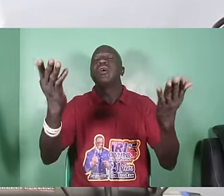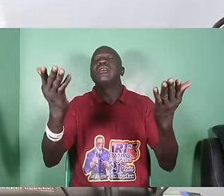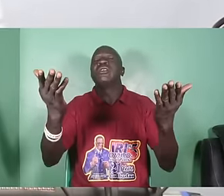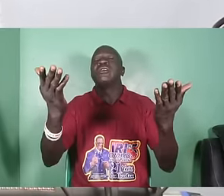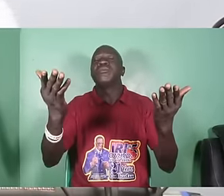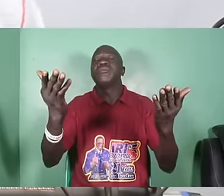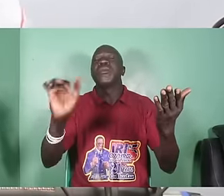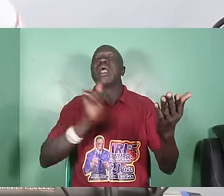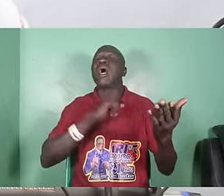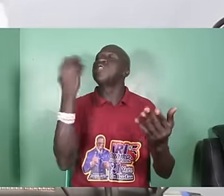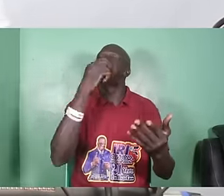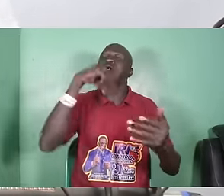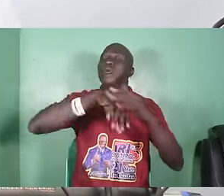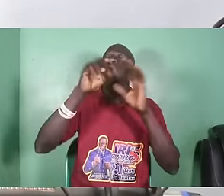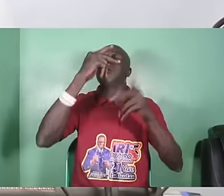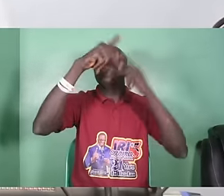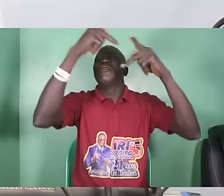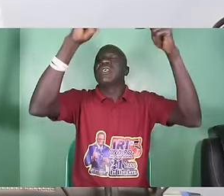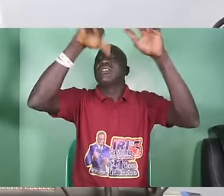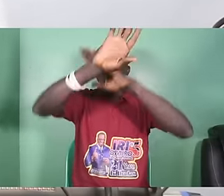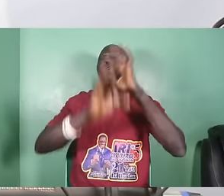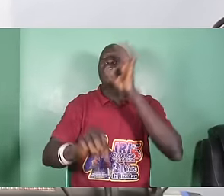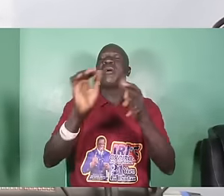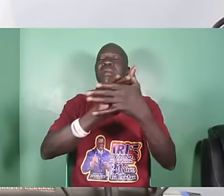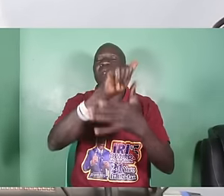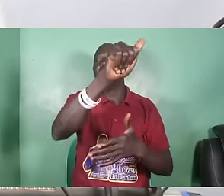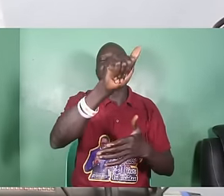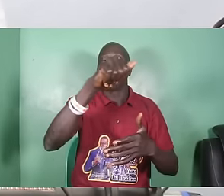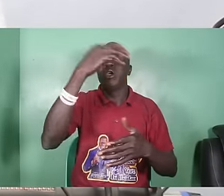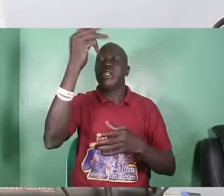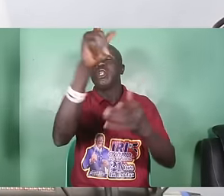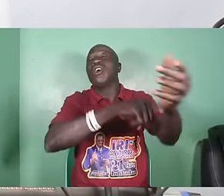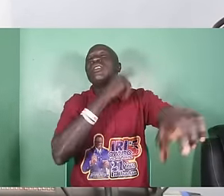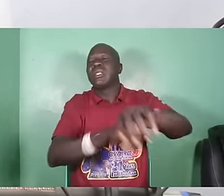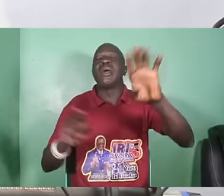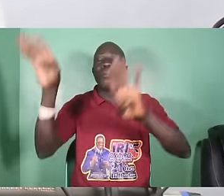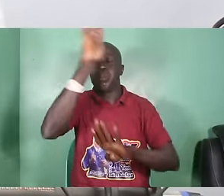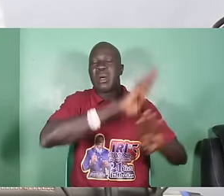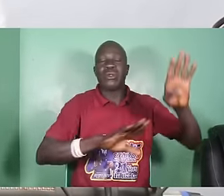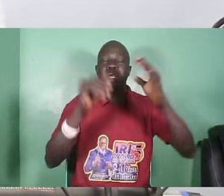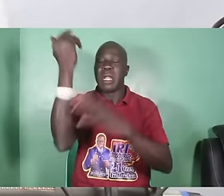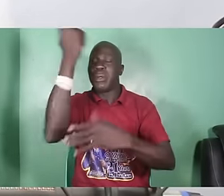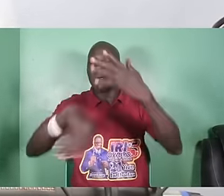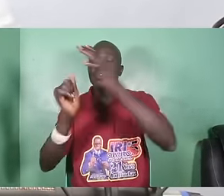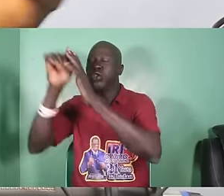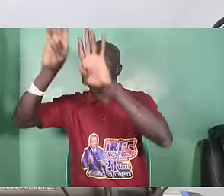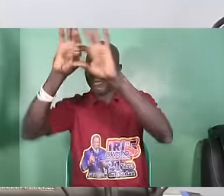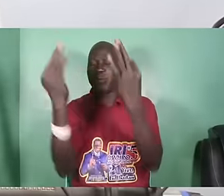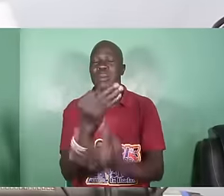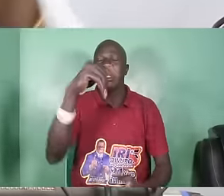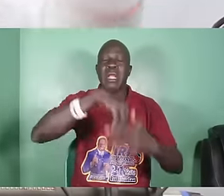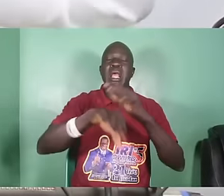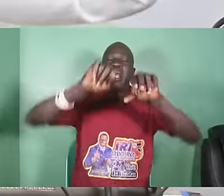Lift up your hands again. I prophesy to your life. If thou believe, long time battle, raging your family. Amen. The battle is